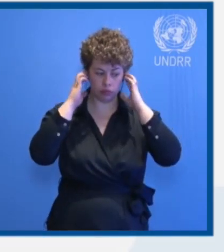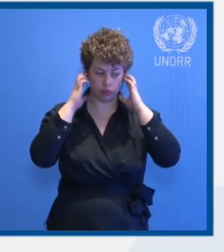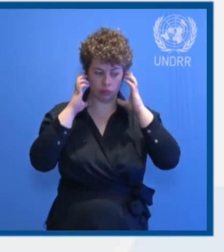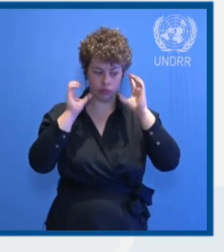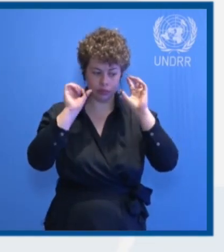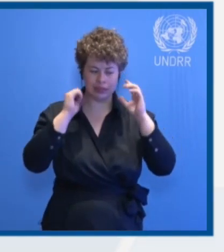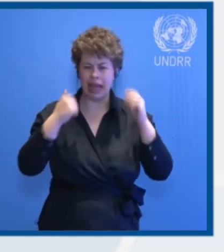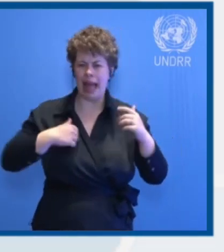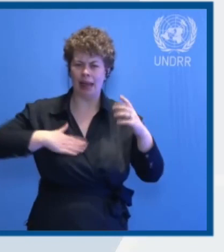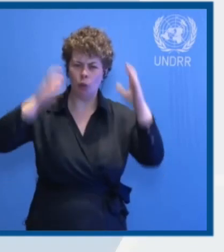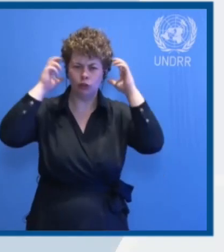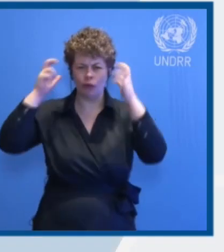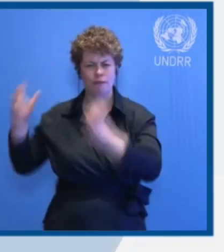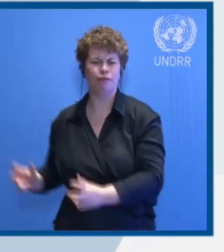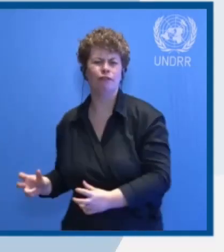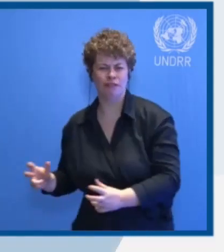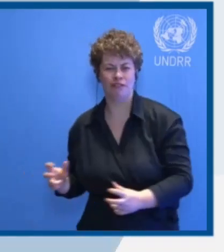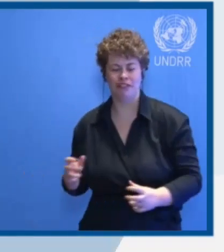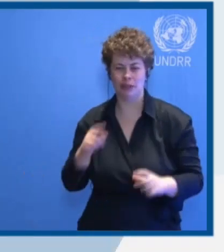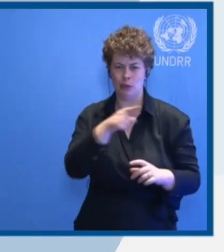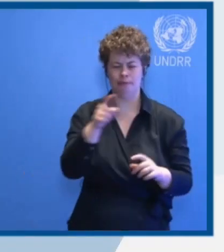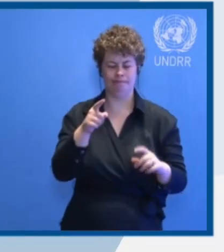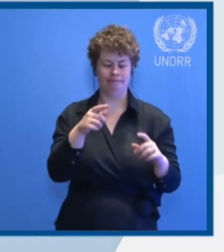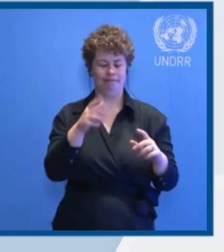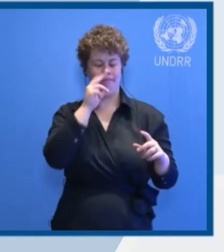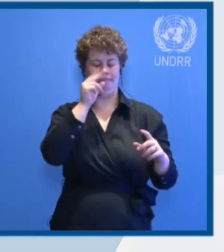me remove this, it might be easier to hear me.